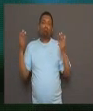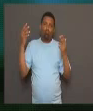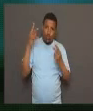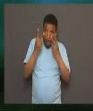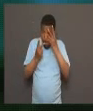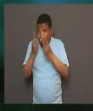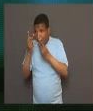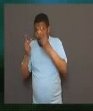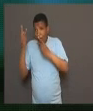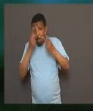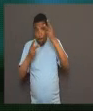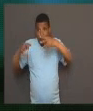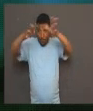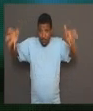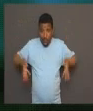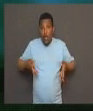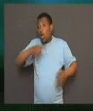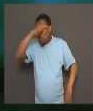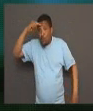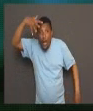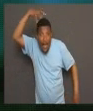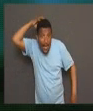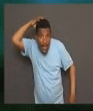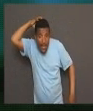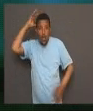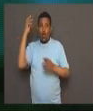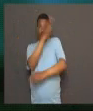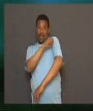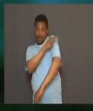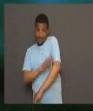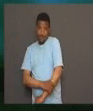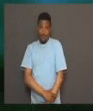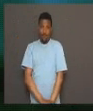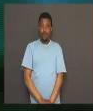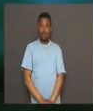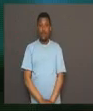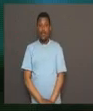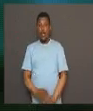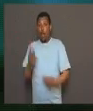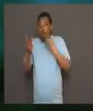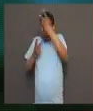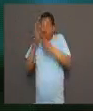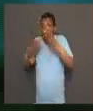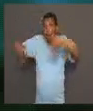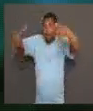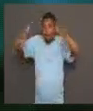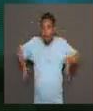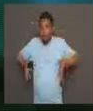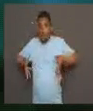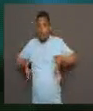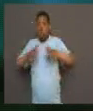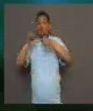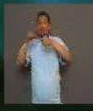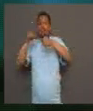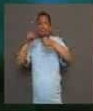Addis Ababa Museum to the Black Lion Hospital. The